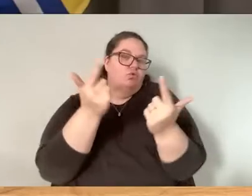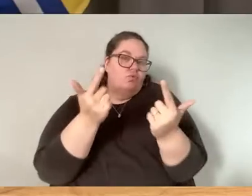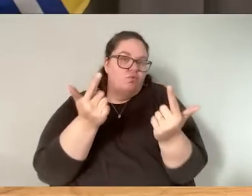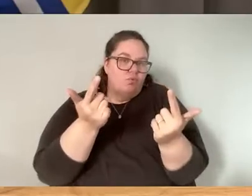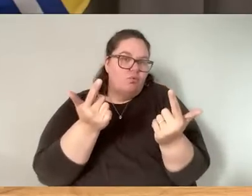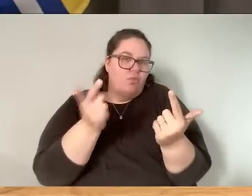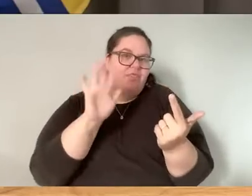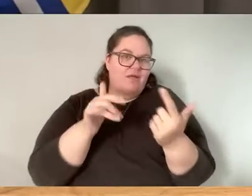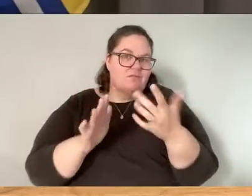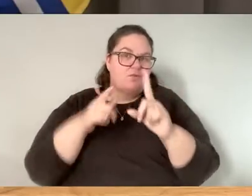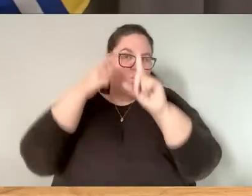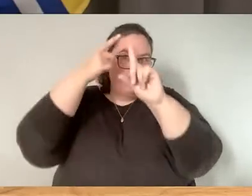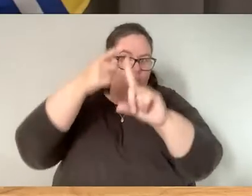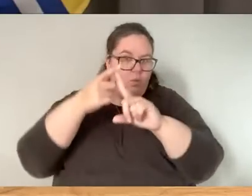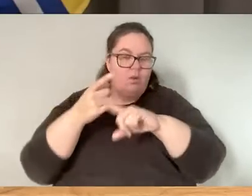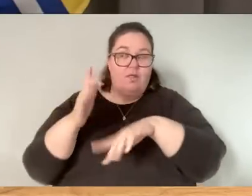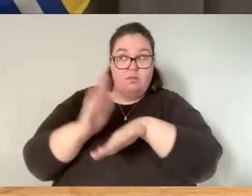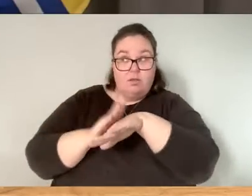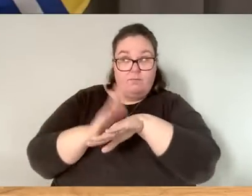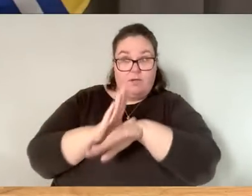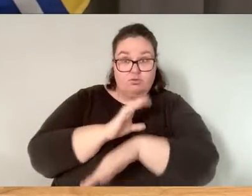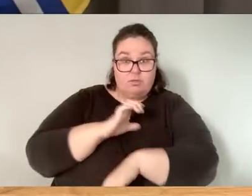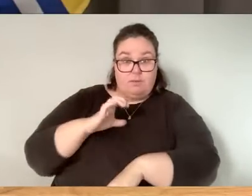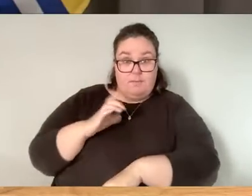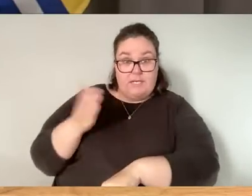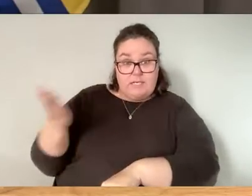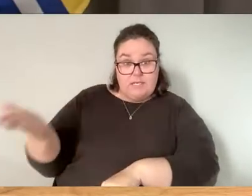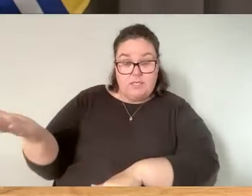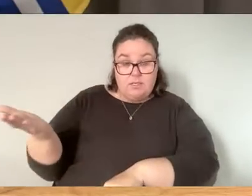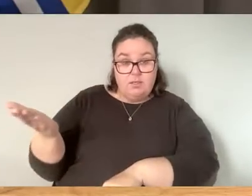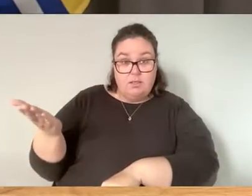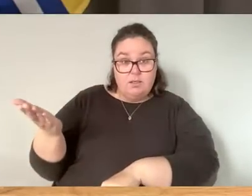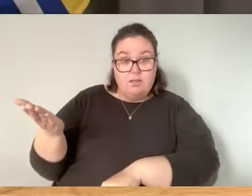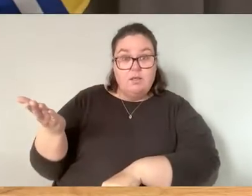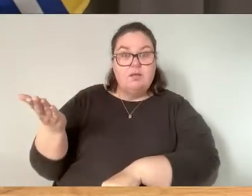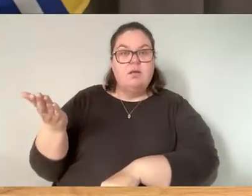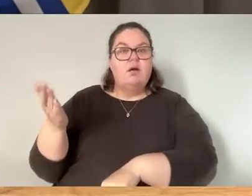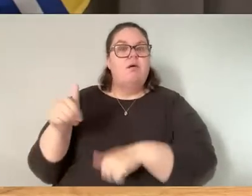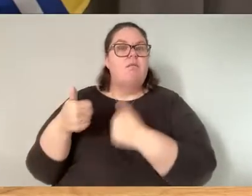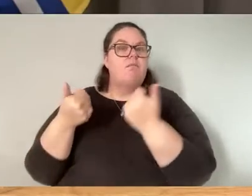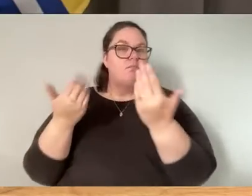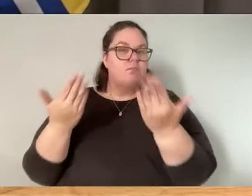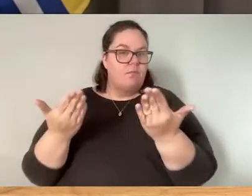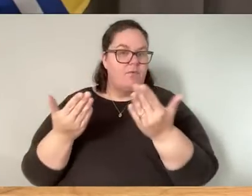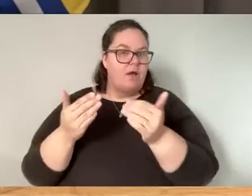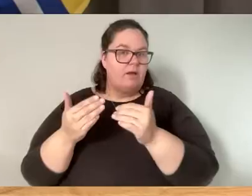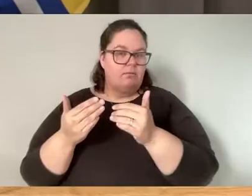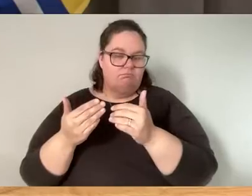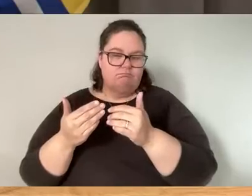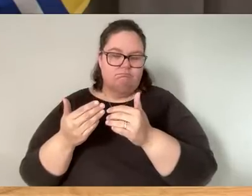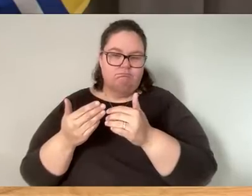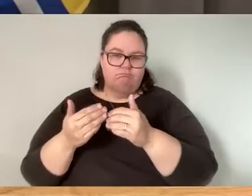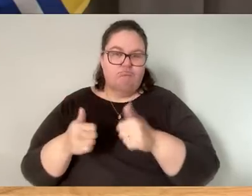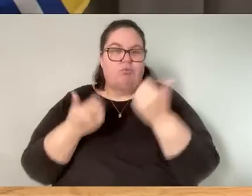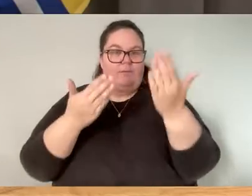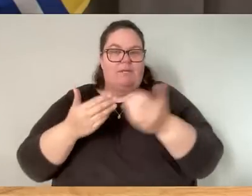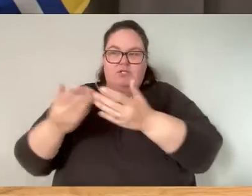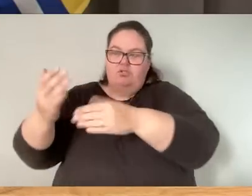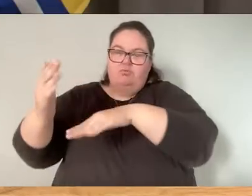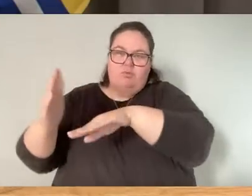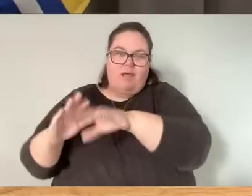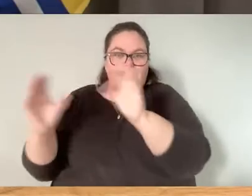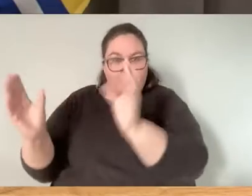The advisory committee will offer recommendations following all of their consultations. They will